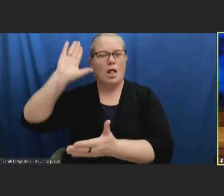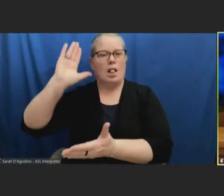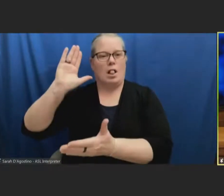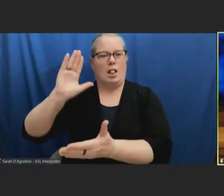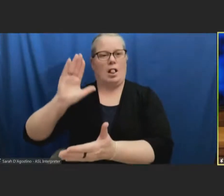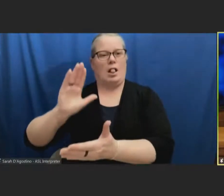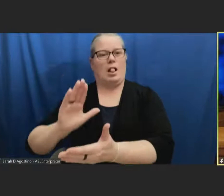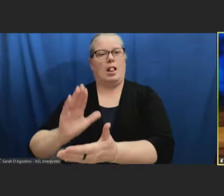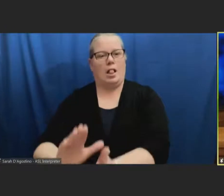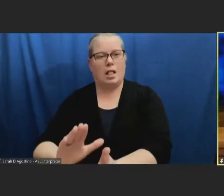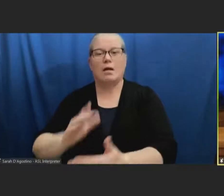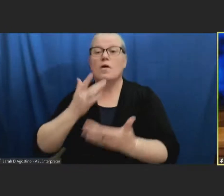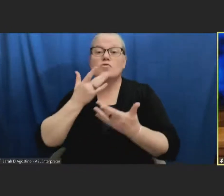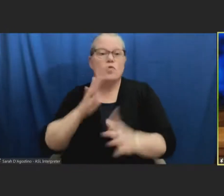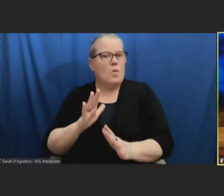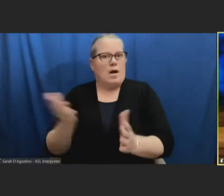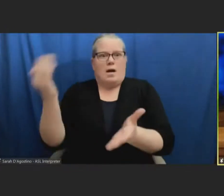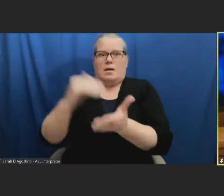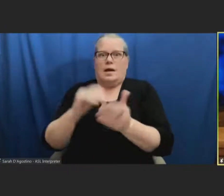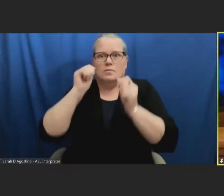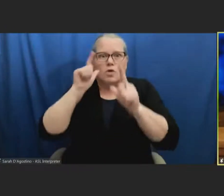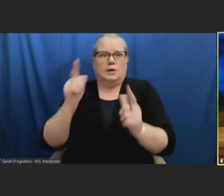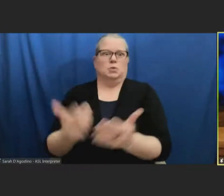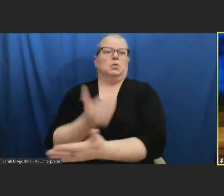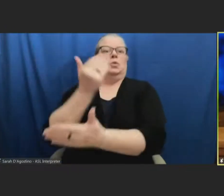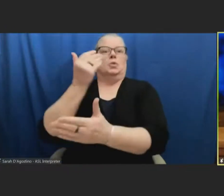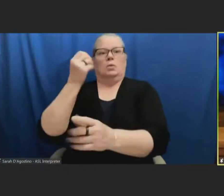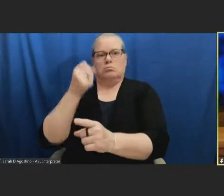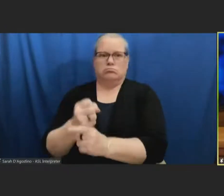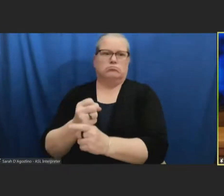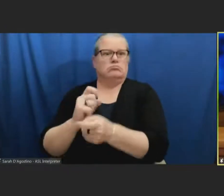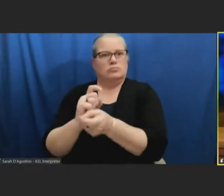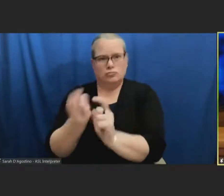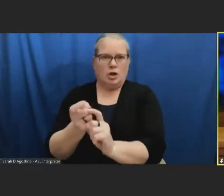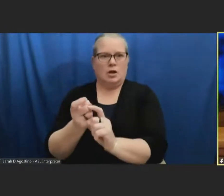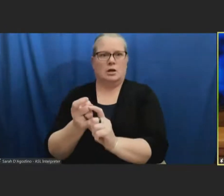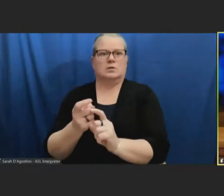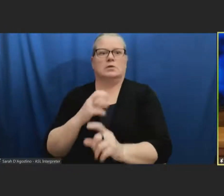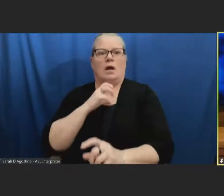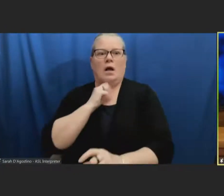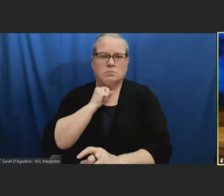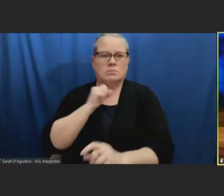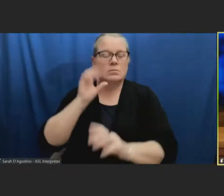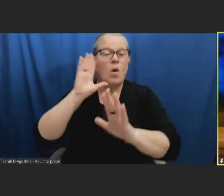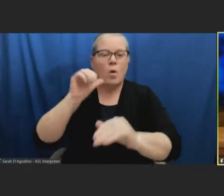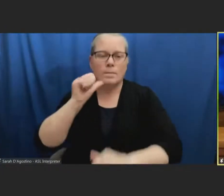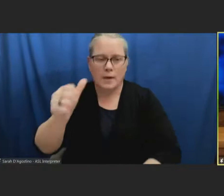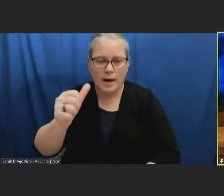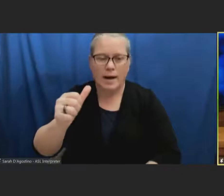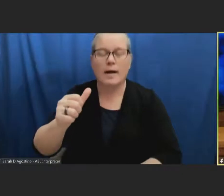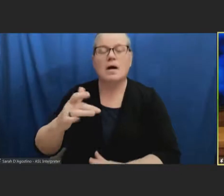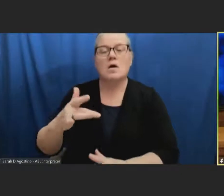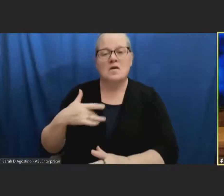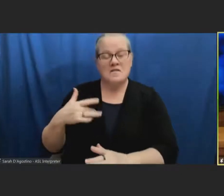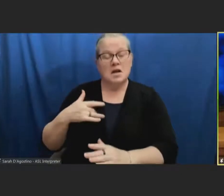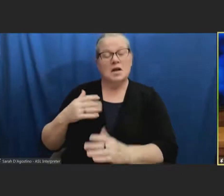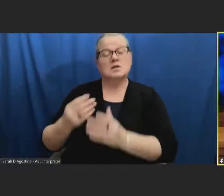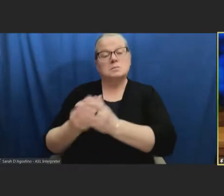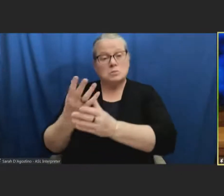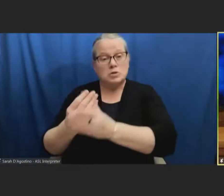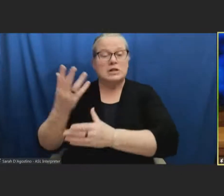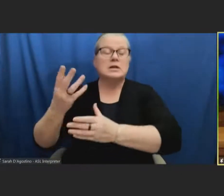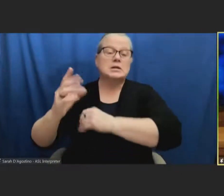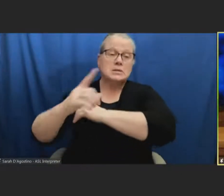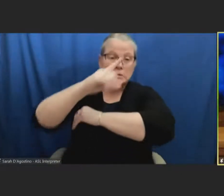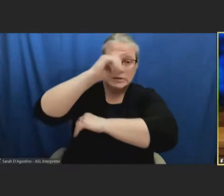surprised again. And I think many people believe that hopefully we won't be. Prevalence will decline substantially as we get into the spring and the summer, and hopefully